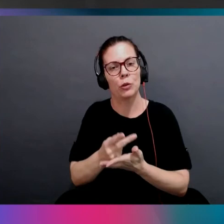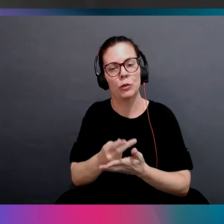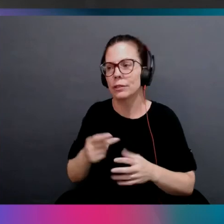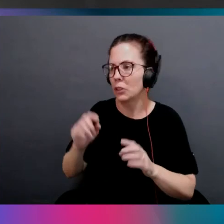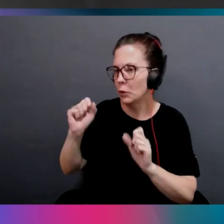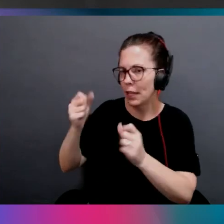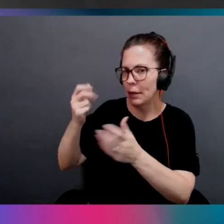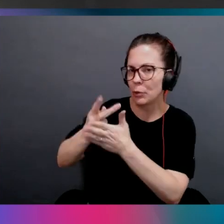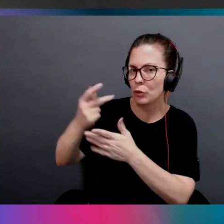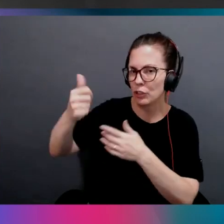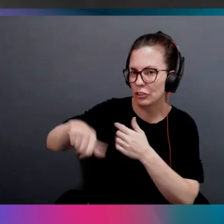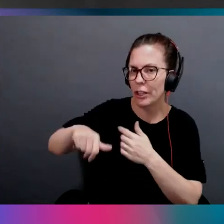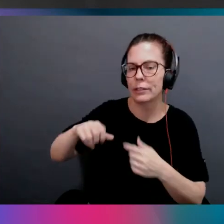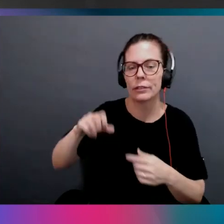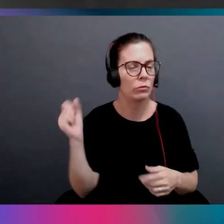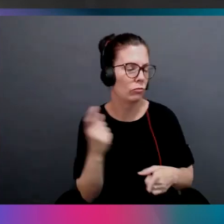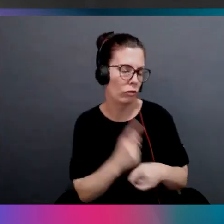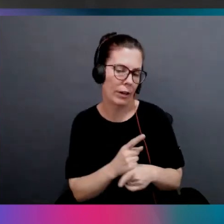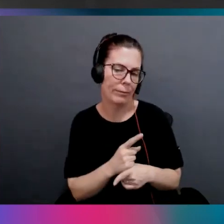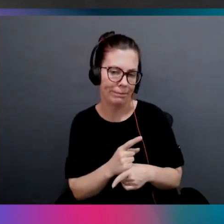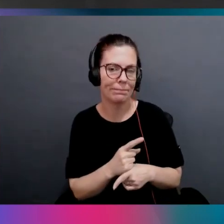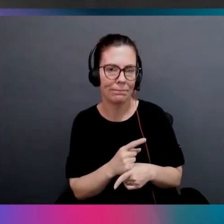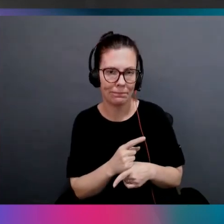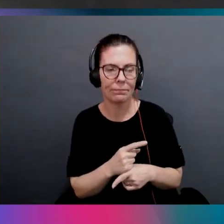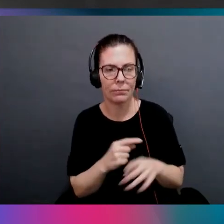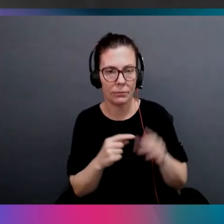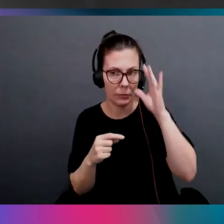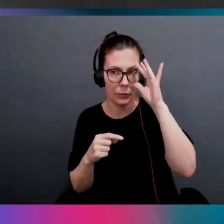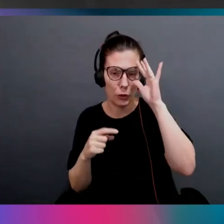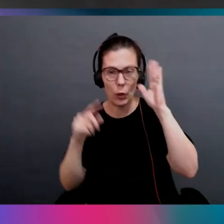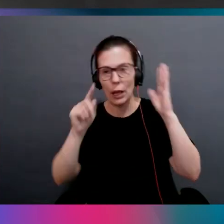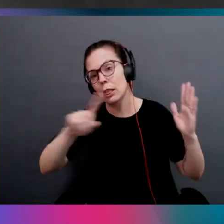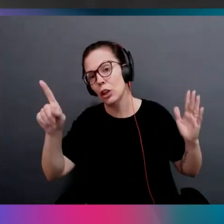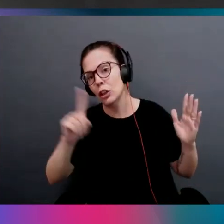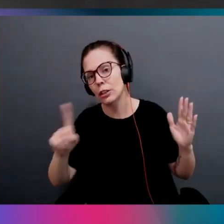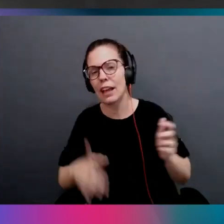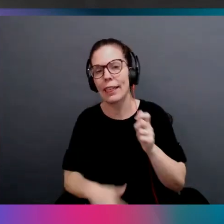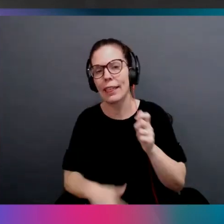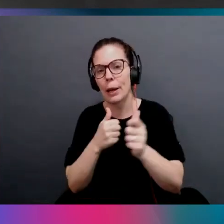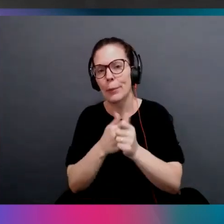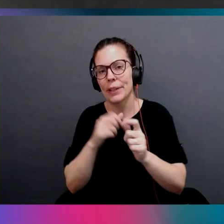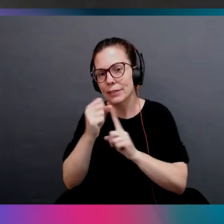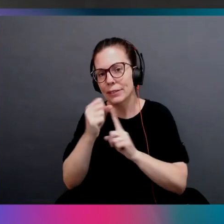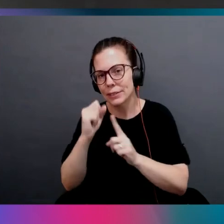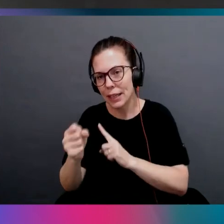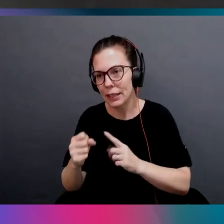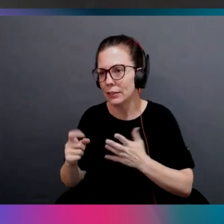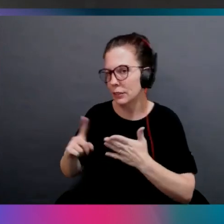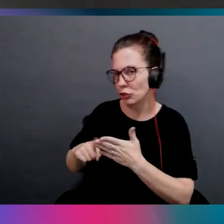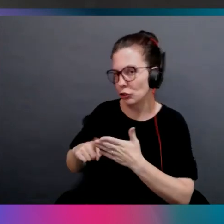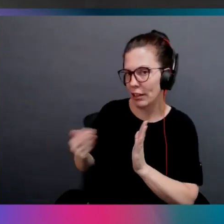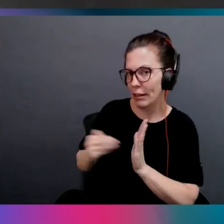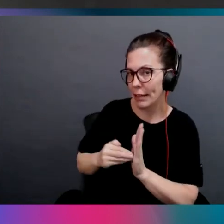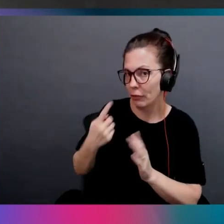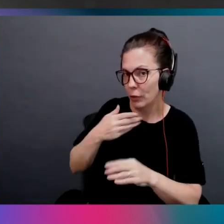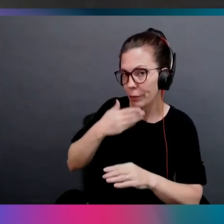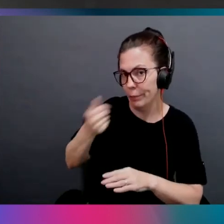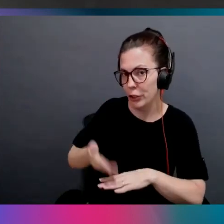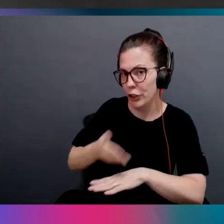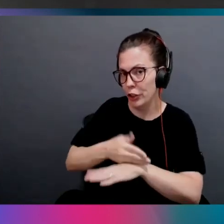not. Right, exactly. So you can come up here, and then I could just update the status, train it again for better approve fitness. it, and say